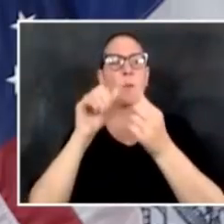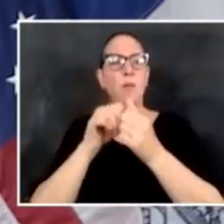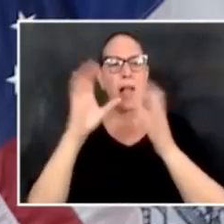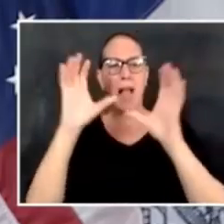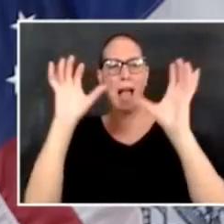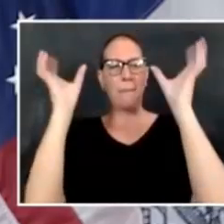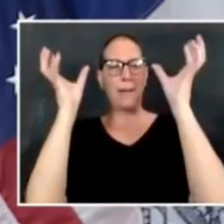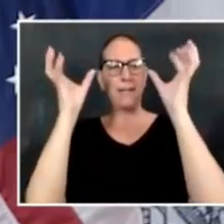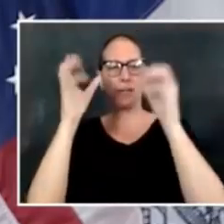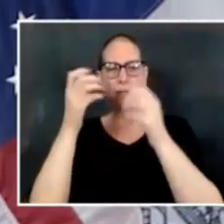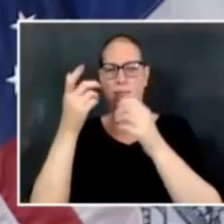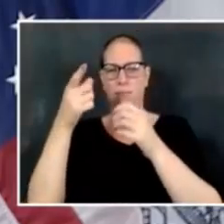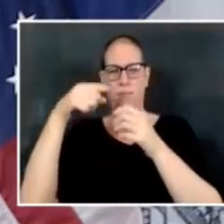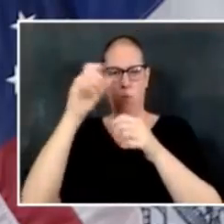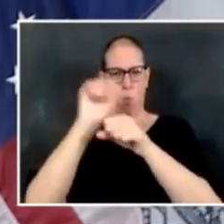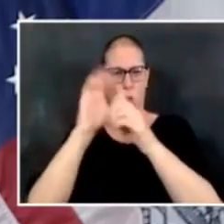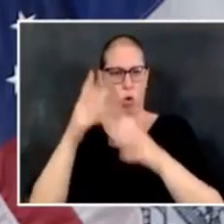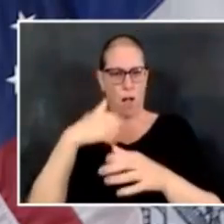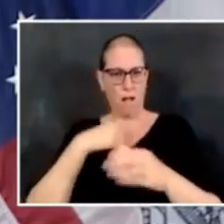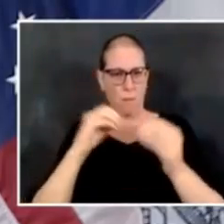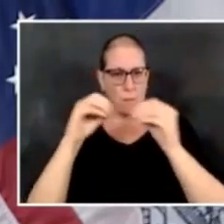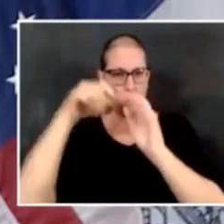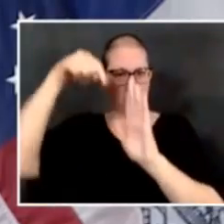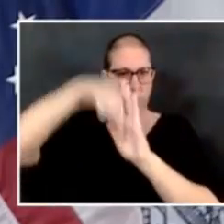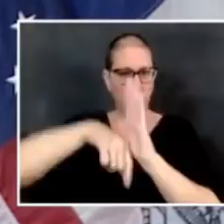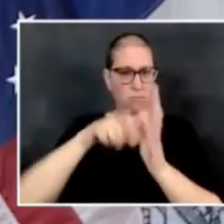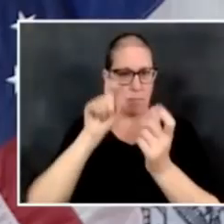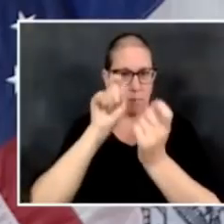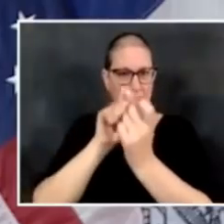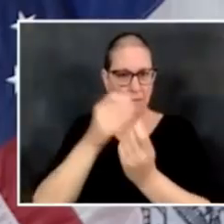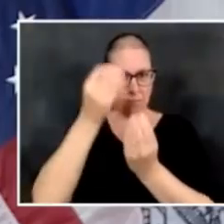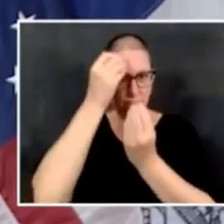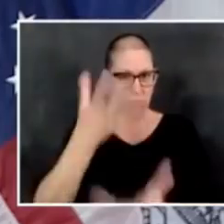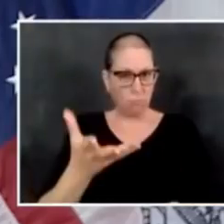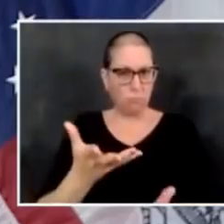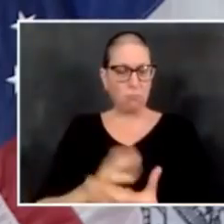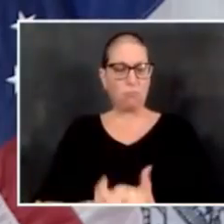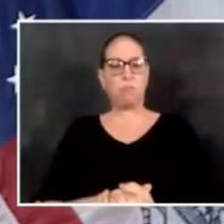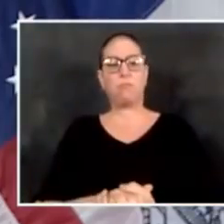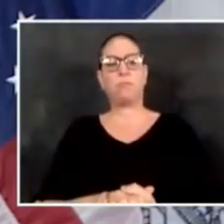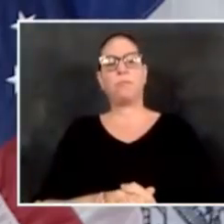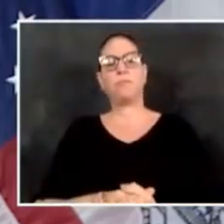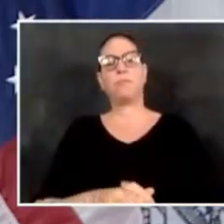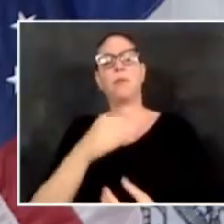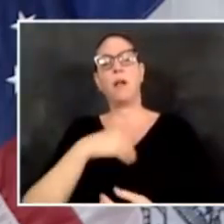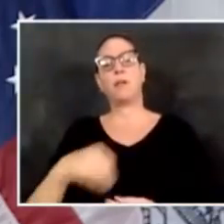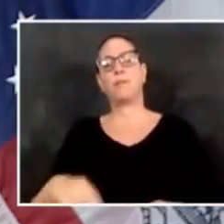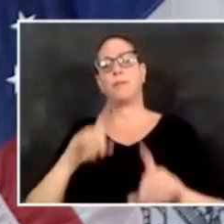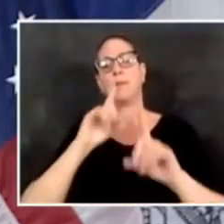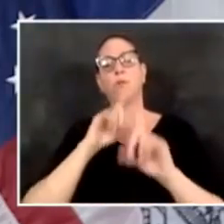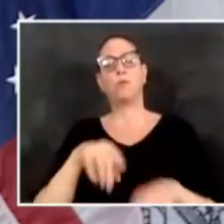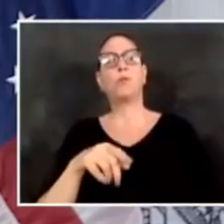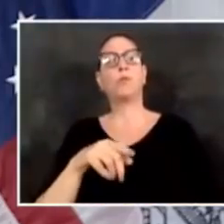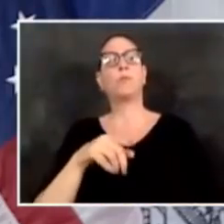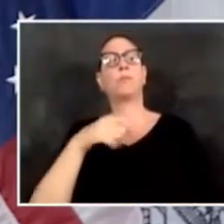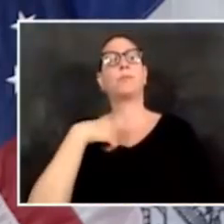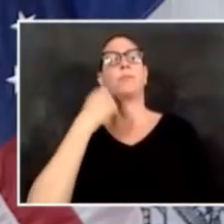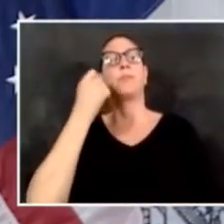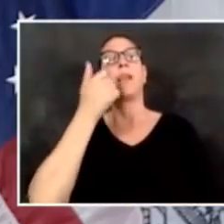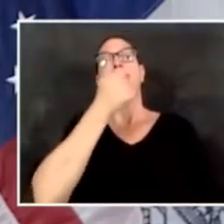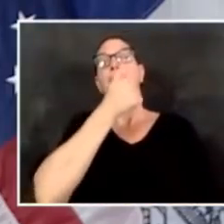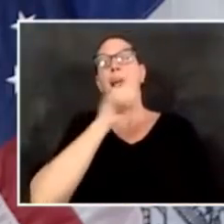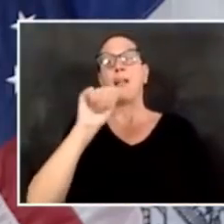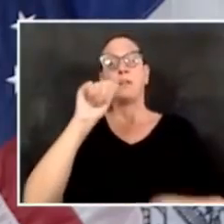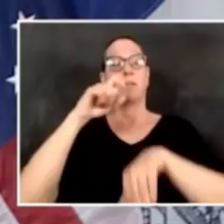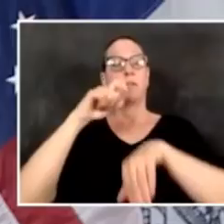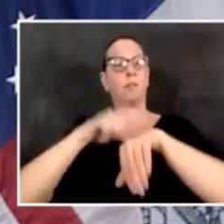second question, and we're obviously very pained any time anyone is attacked, particularly someone who is doing such noble work for